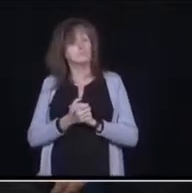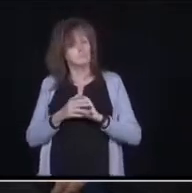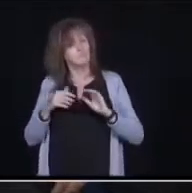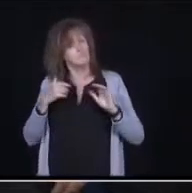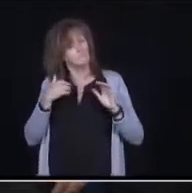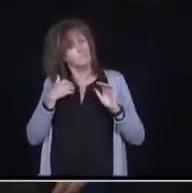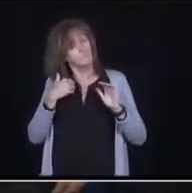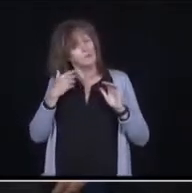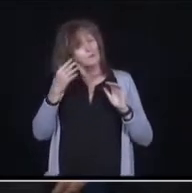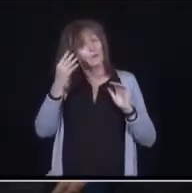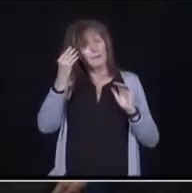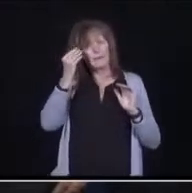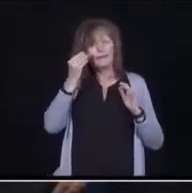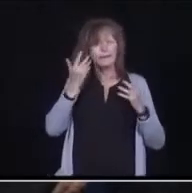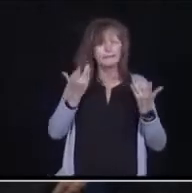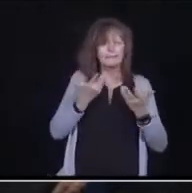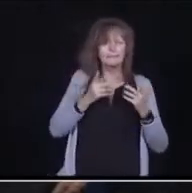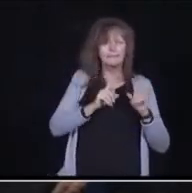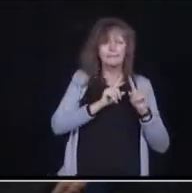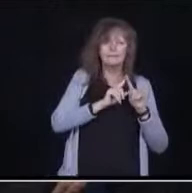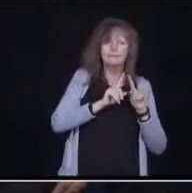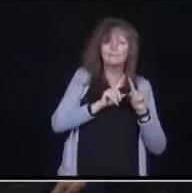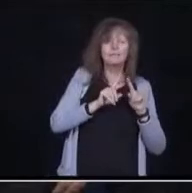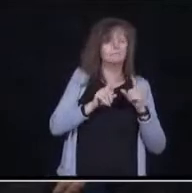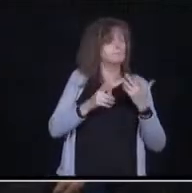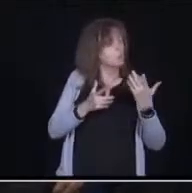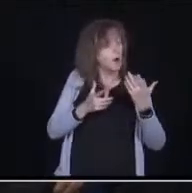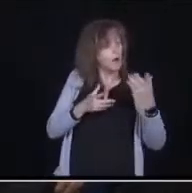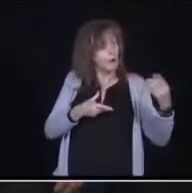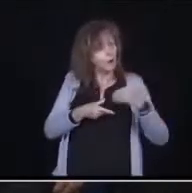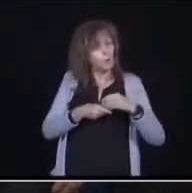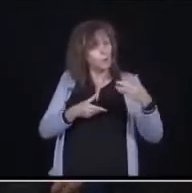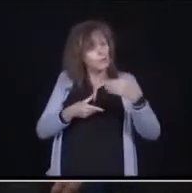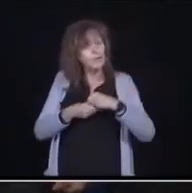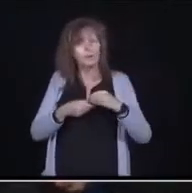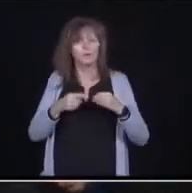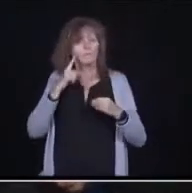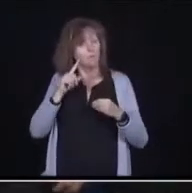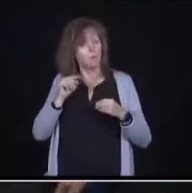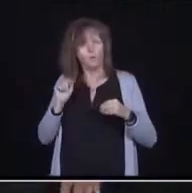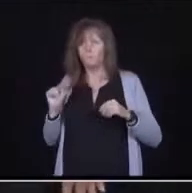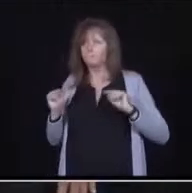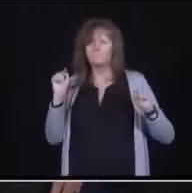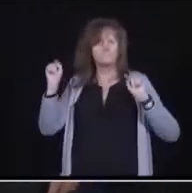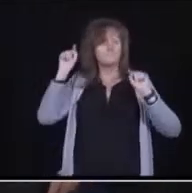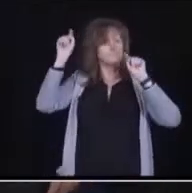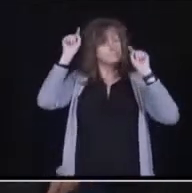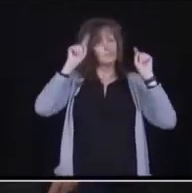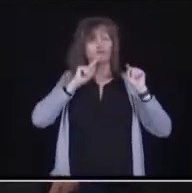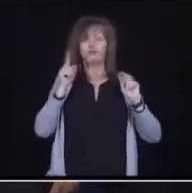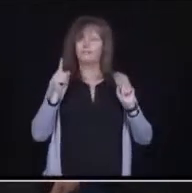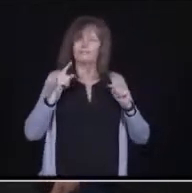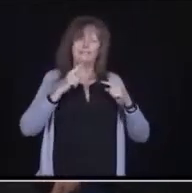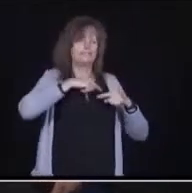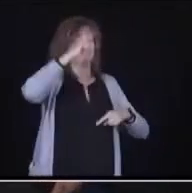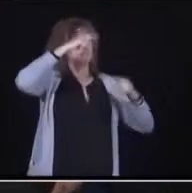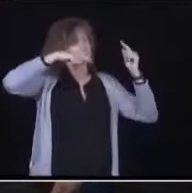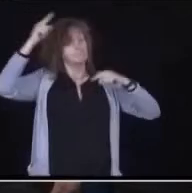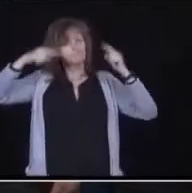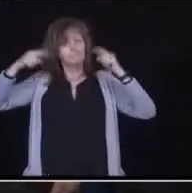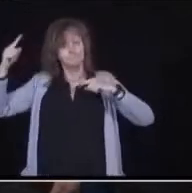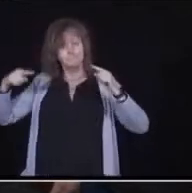because there are many individual factors that are relevant within each particular region. There's results of testing,